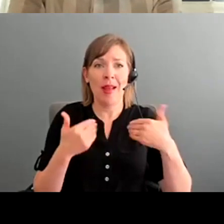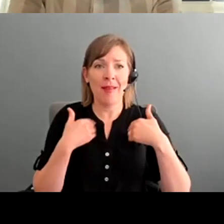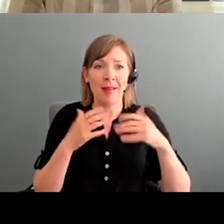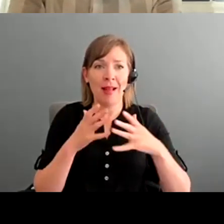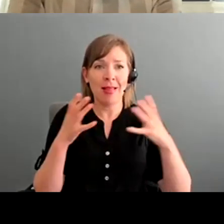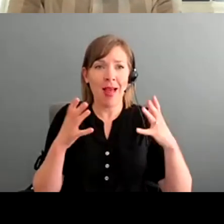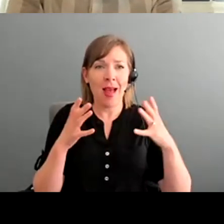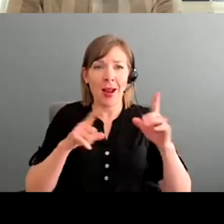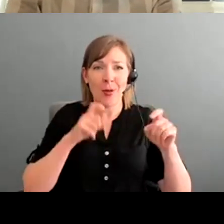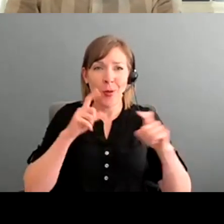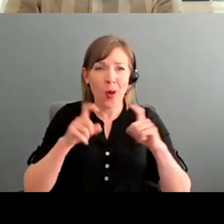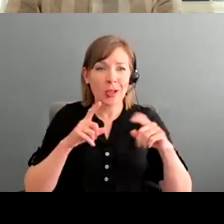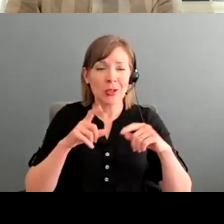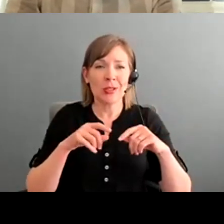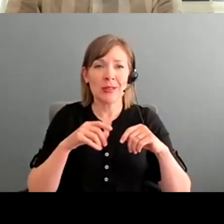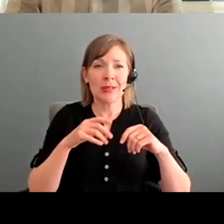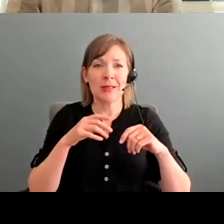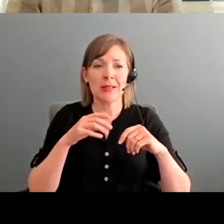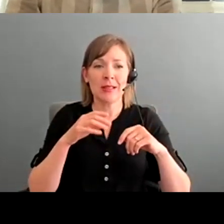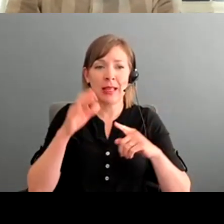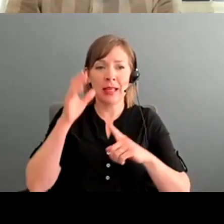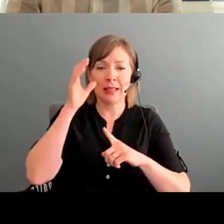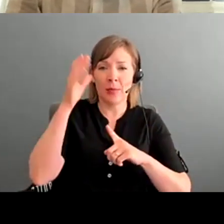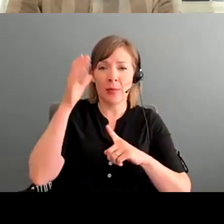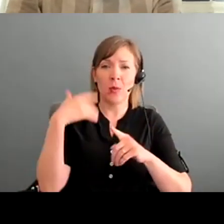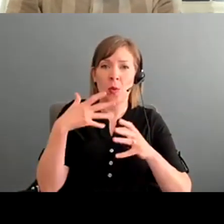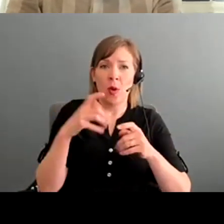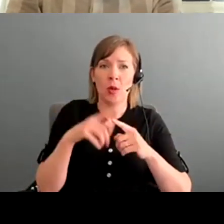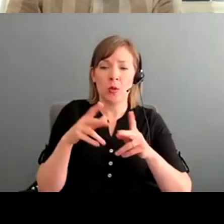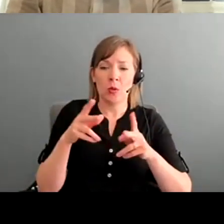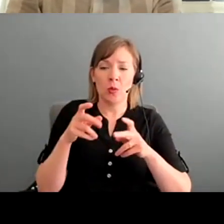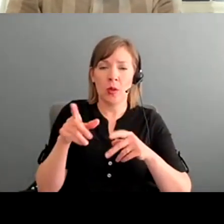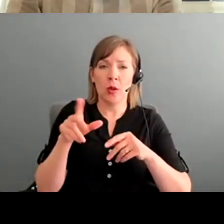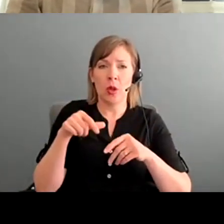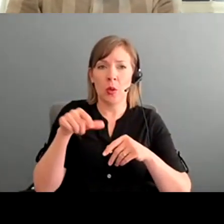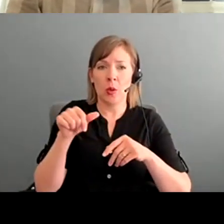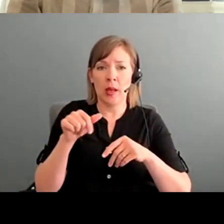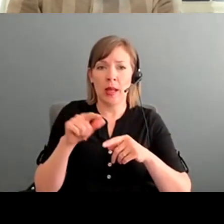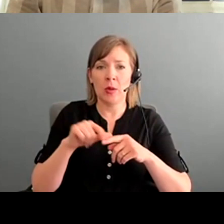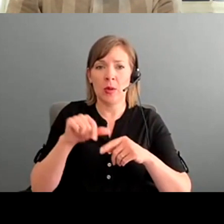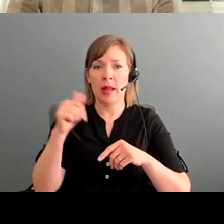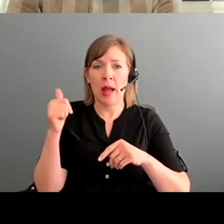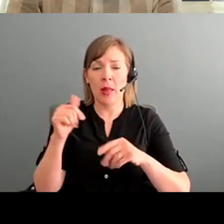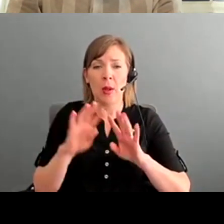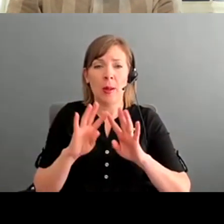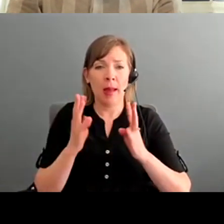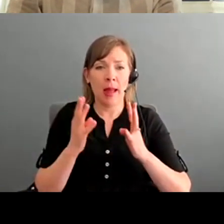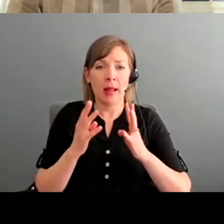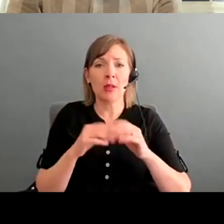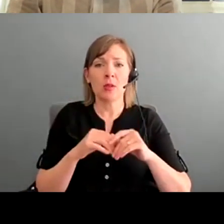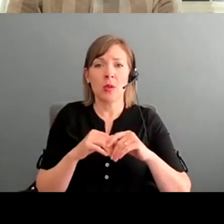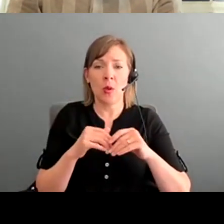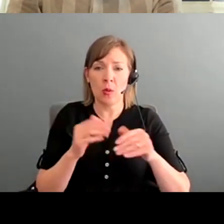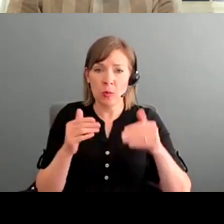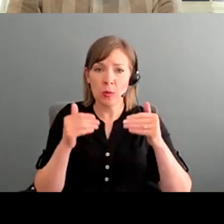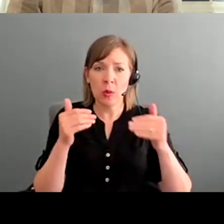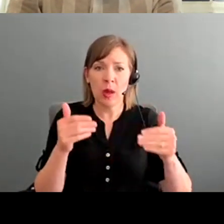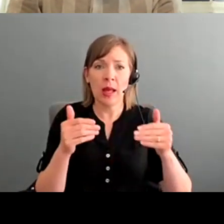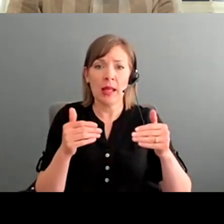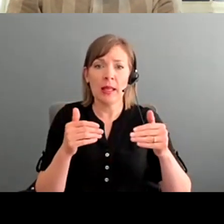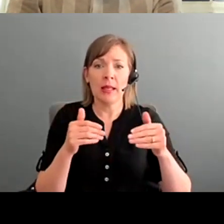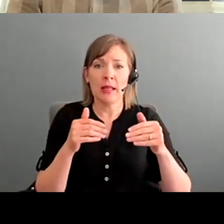of questions and conceptually that we'll want to draw out in the Q&A in relation to the other panels. So without further ado, we're going to get to